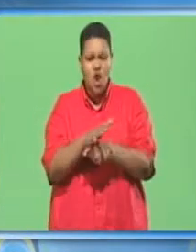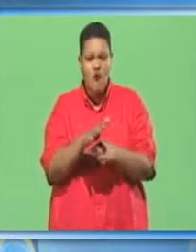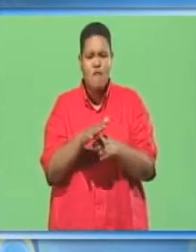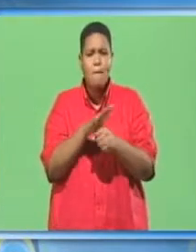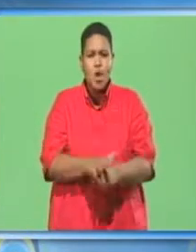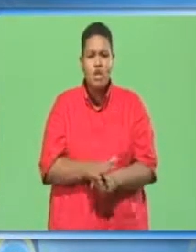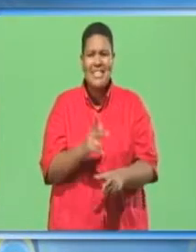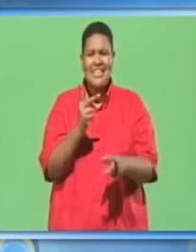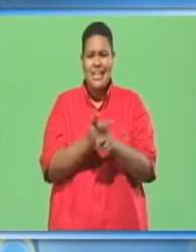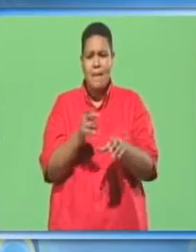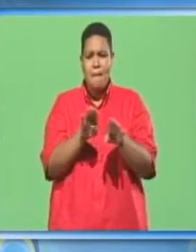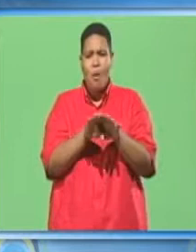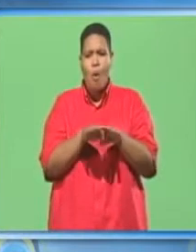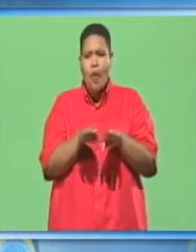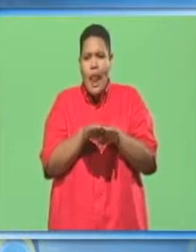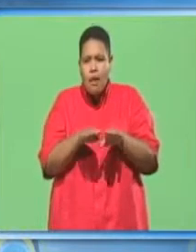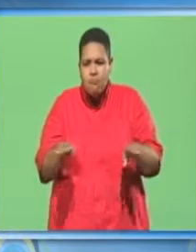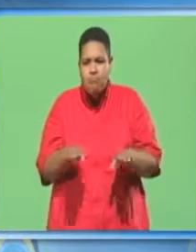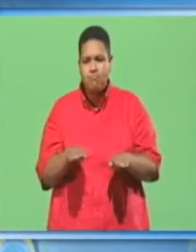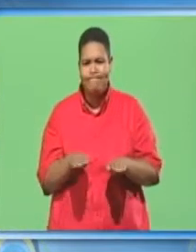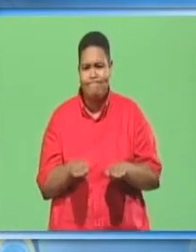head during the initial cut.